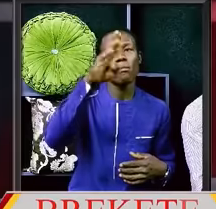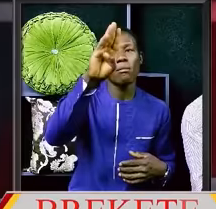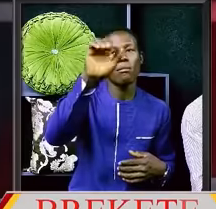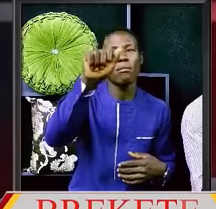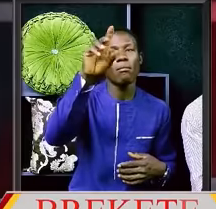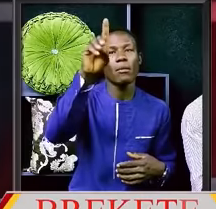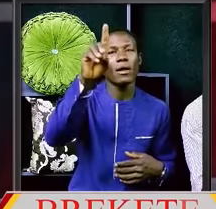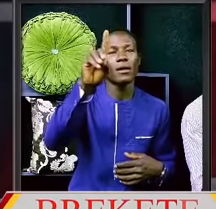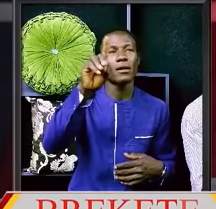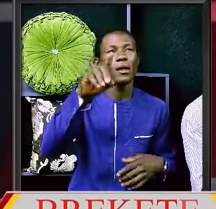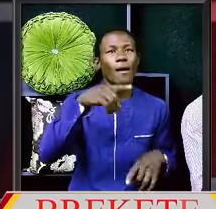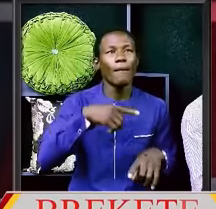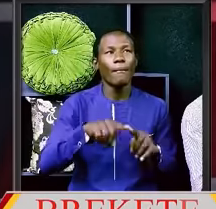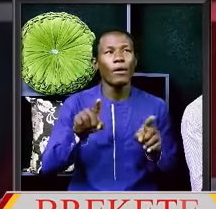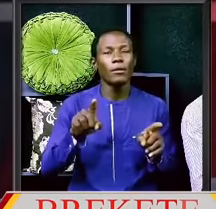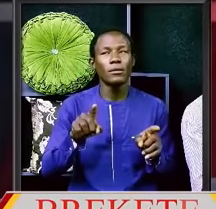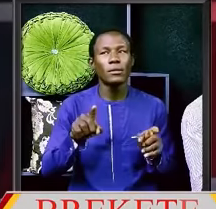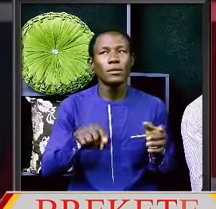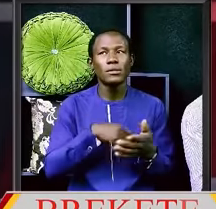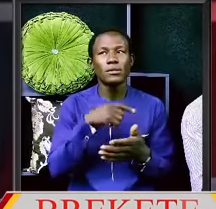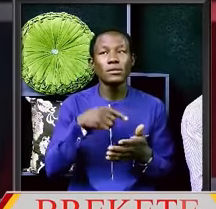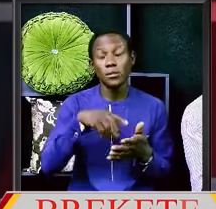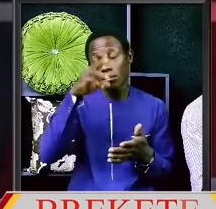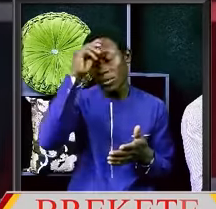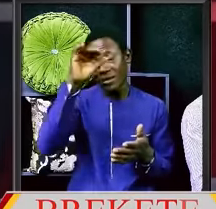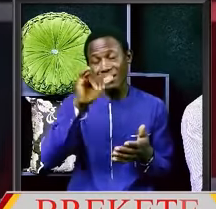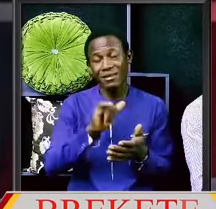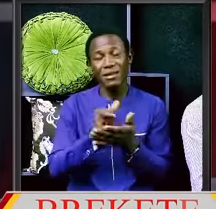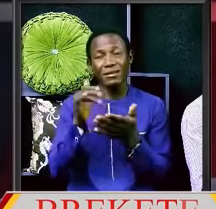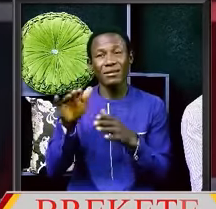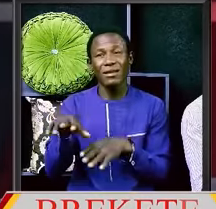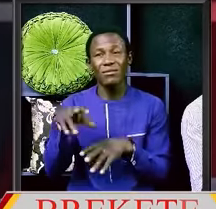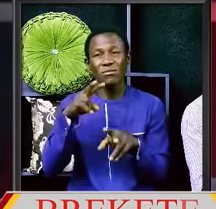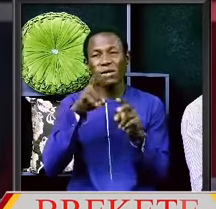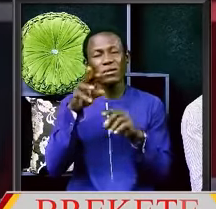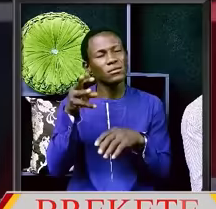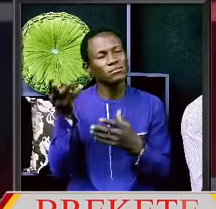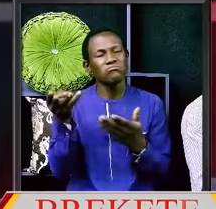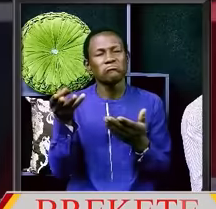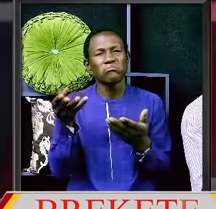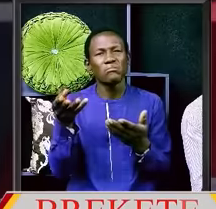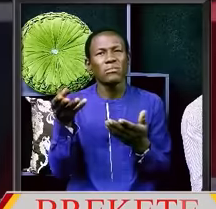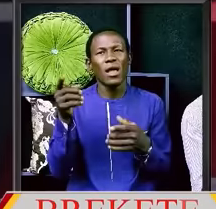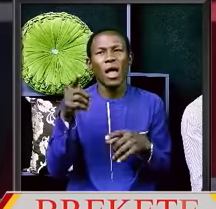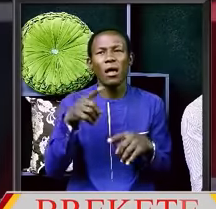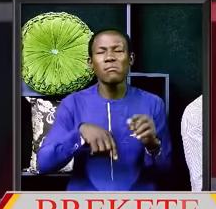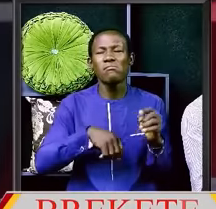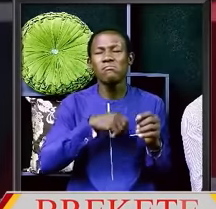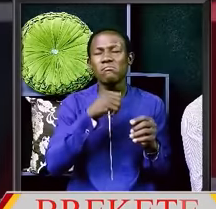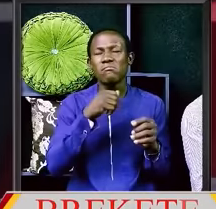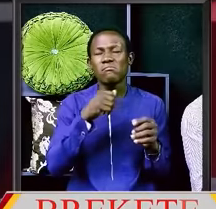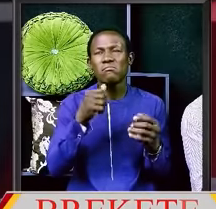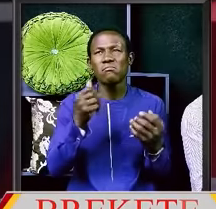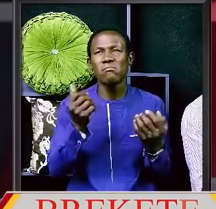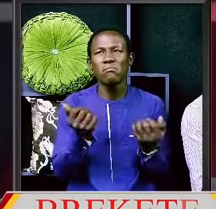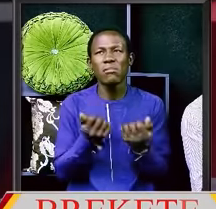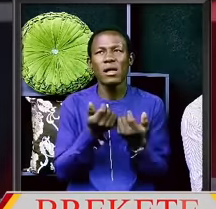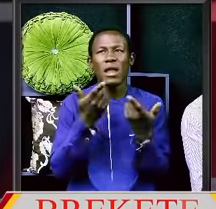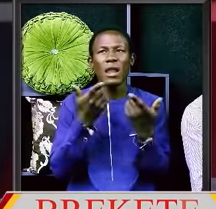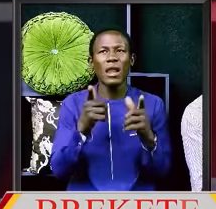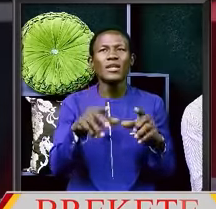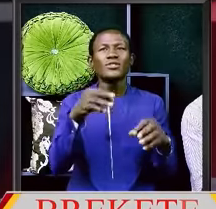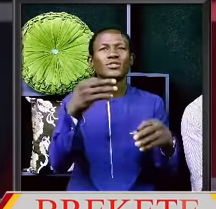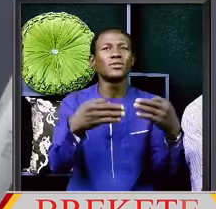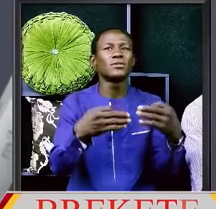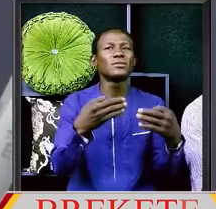it's caught like that because this boss man, sir, go and look at his antecedents, sir. How they've been bullying Mohbad's wife. Let justice